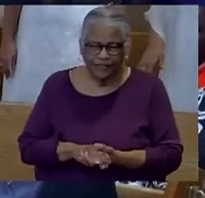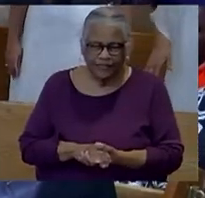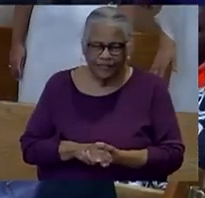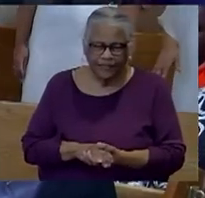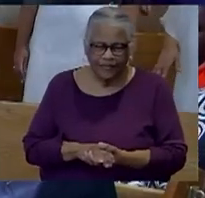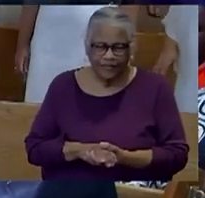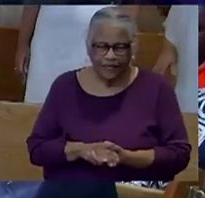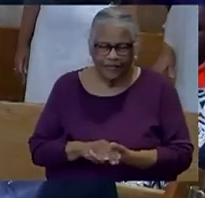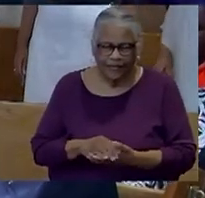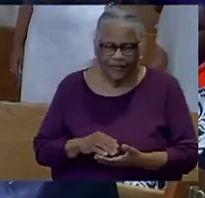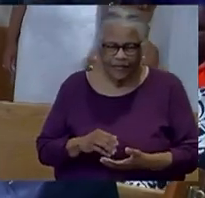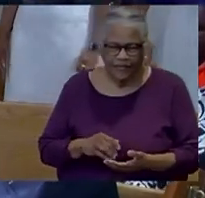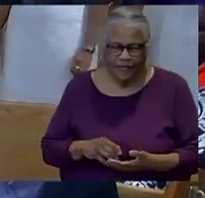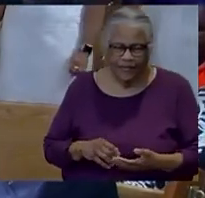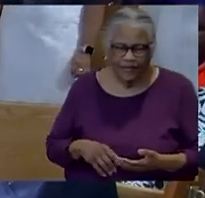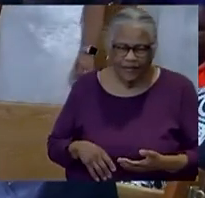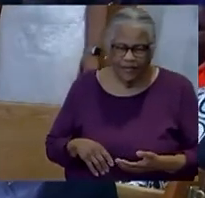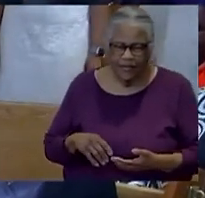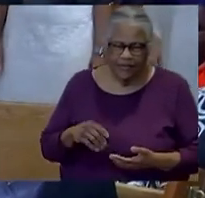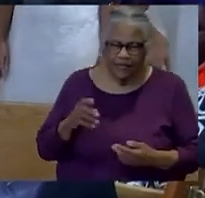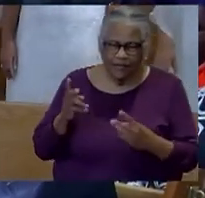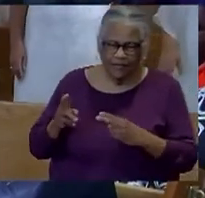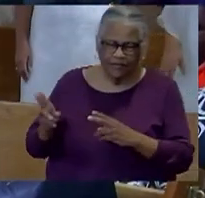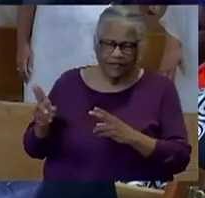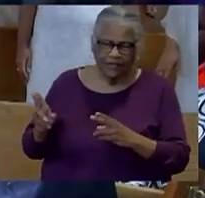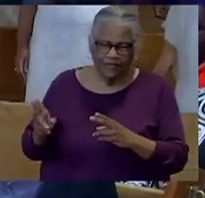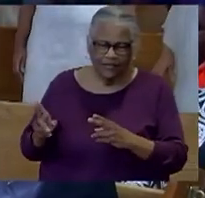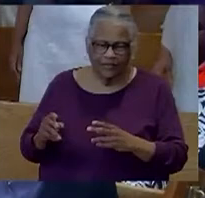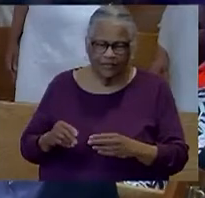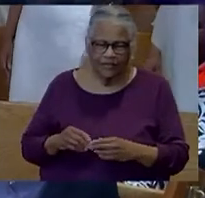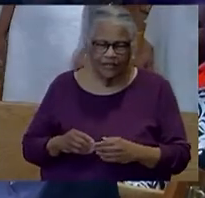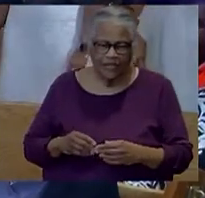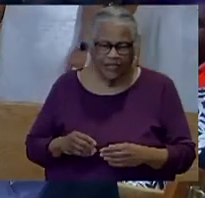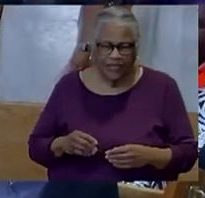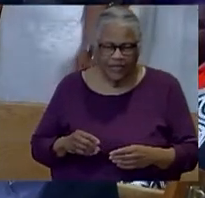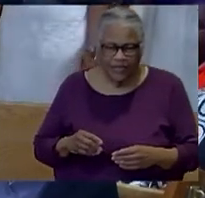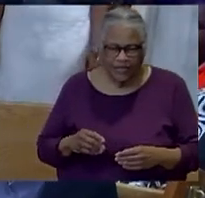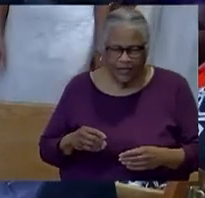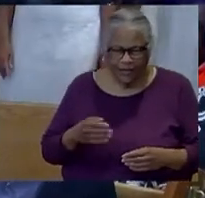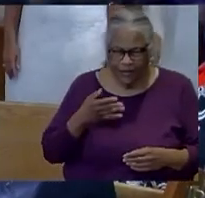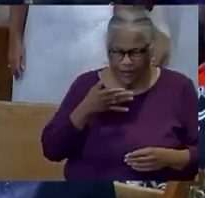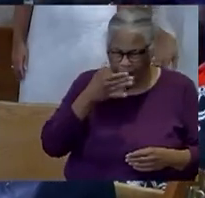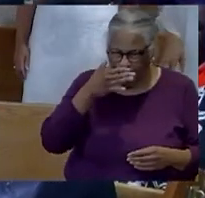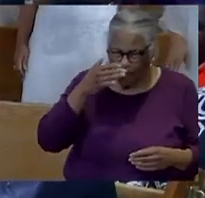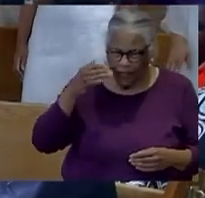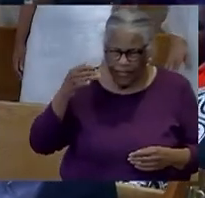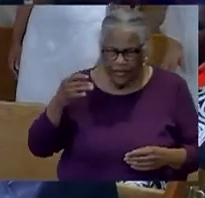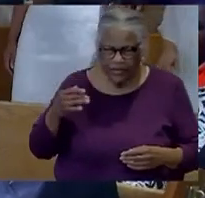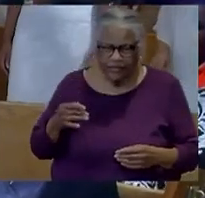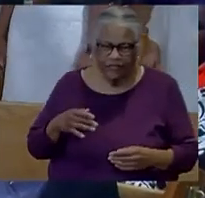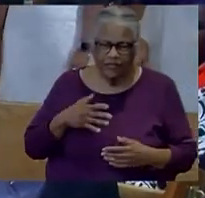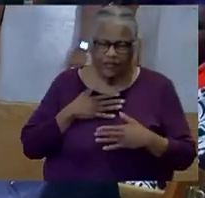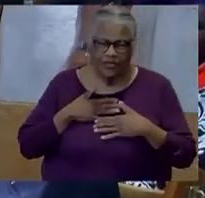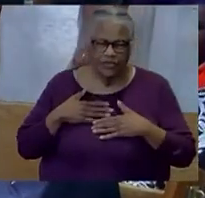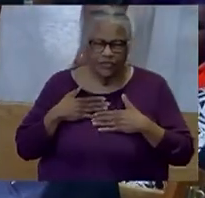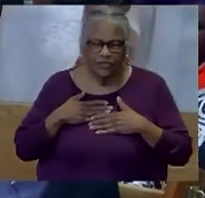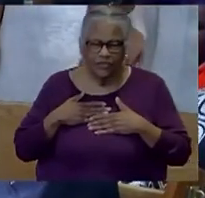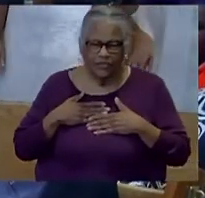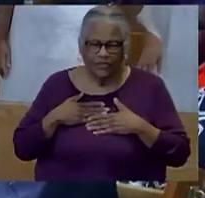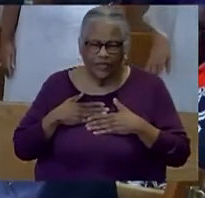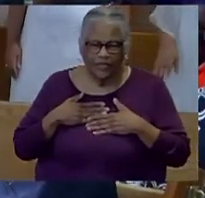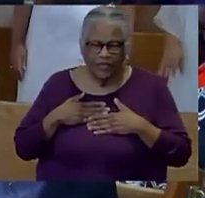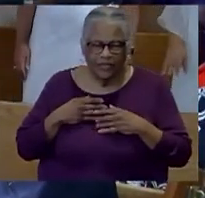believe. Gold for his honor and frankincense for his pleasure, and myrrh for